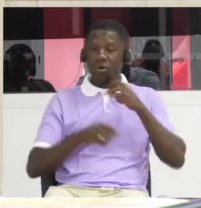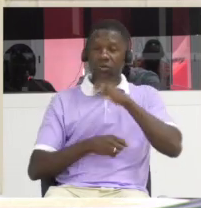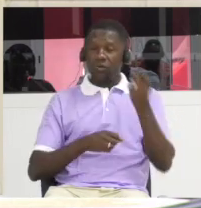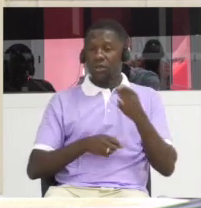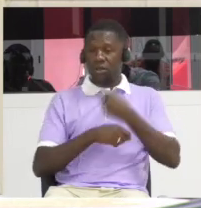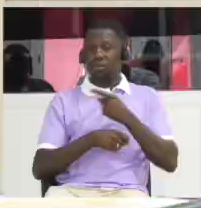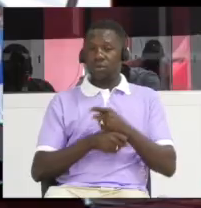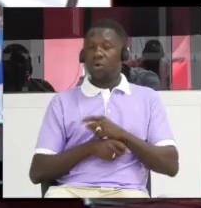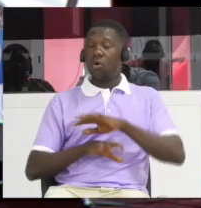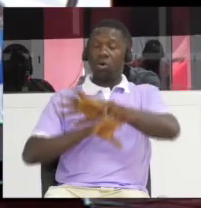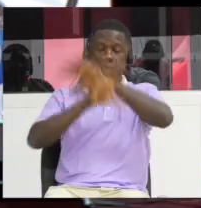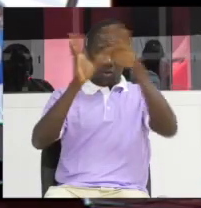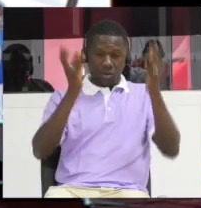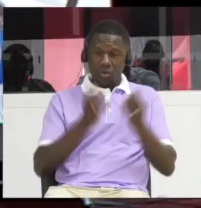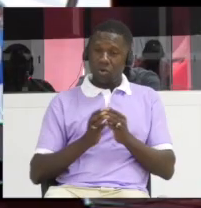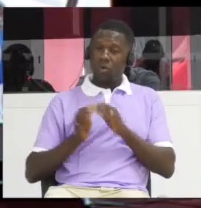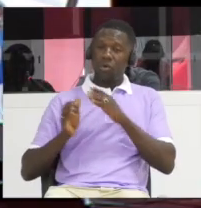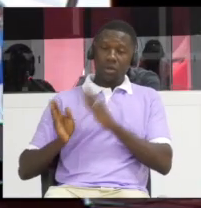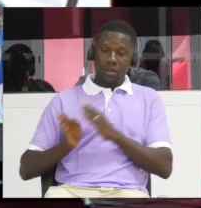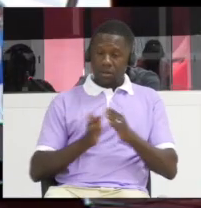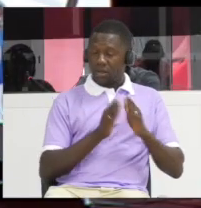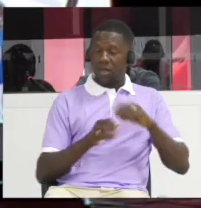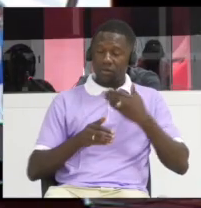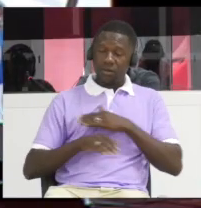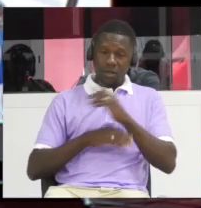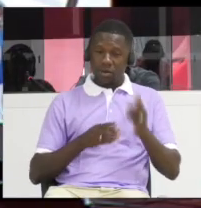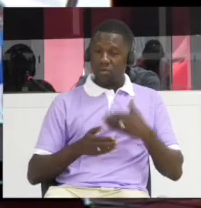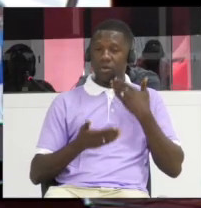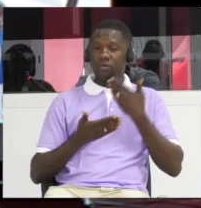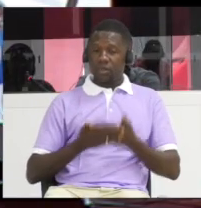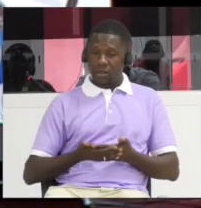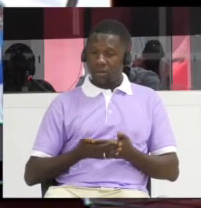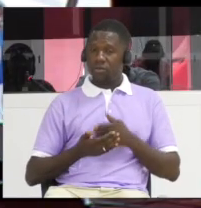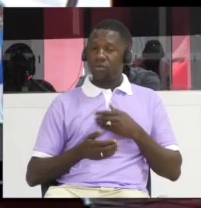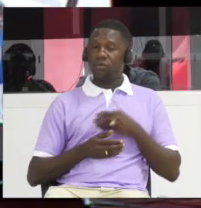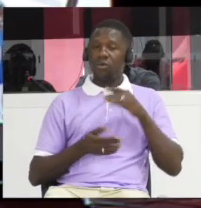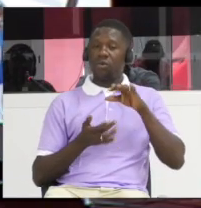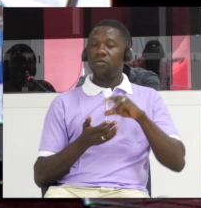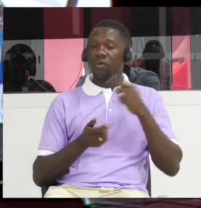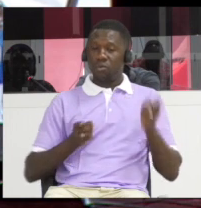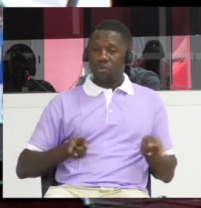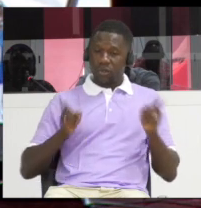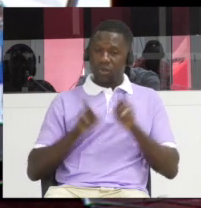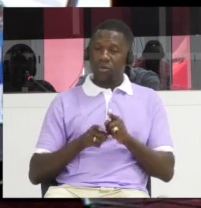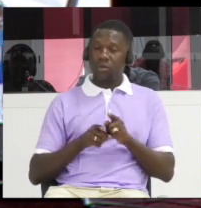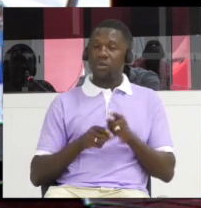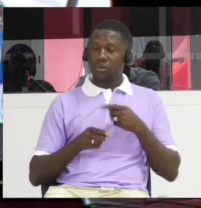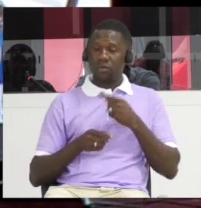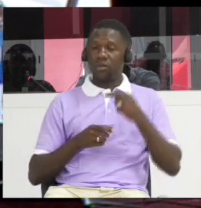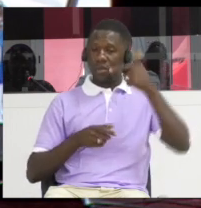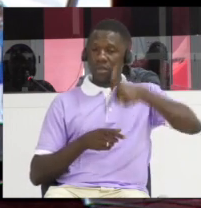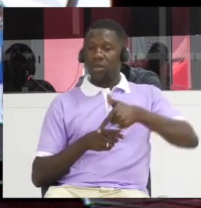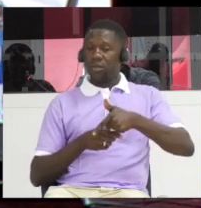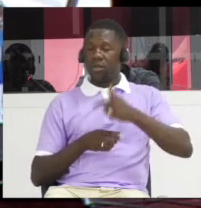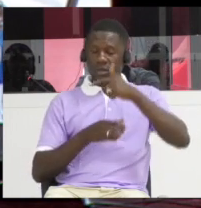Gambia, all arrangements have now been completed for the personnel of the Nigerian Army Armed